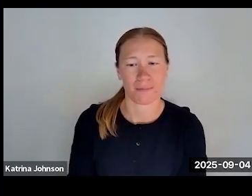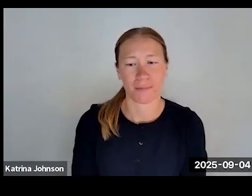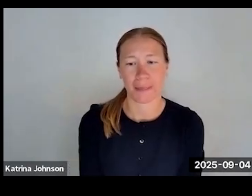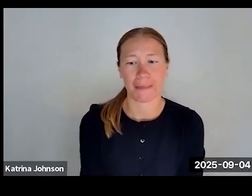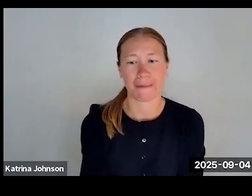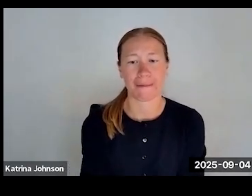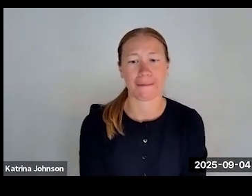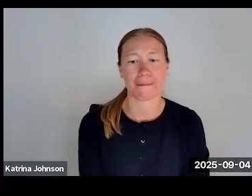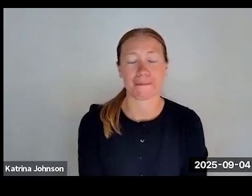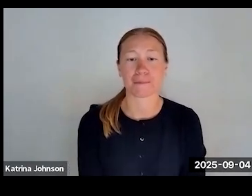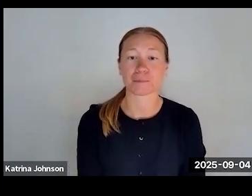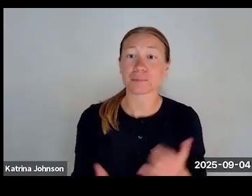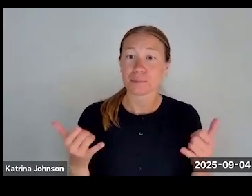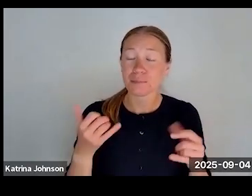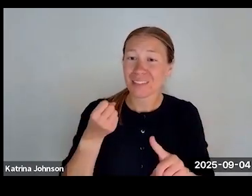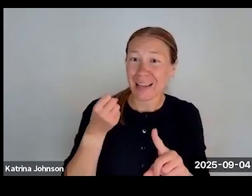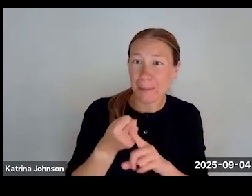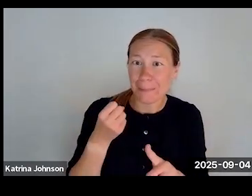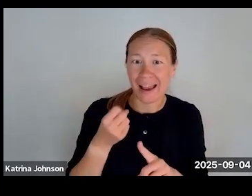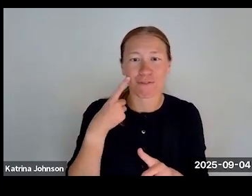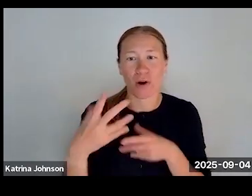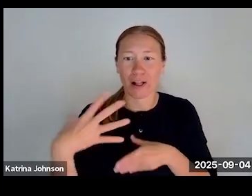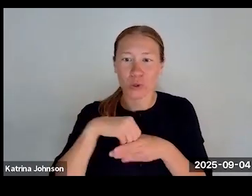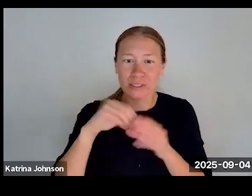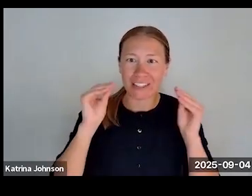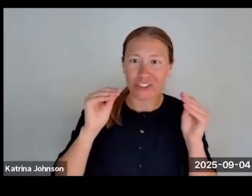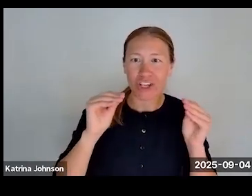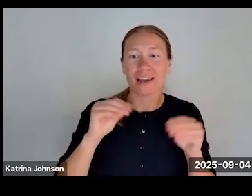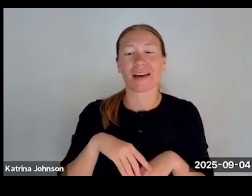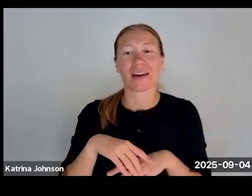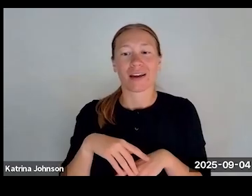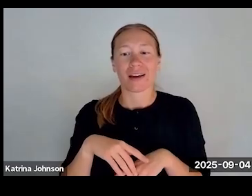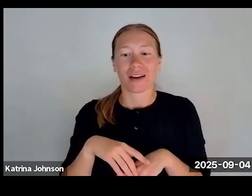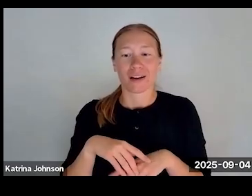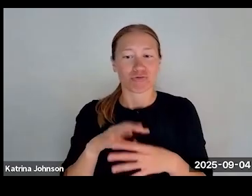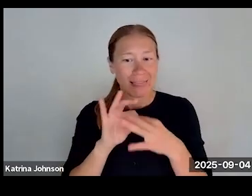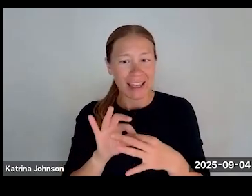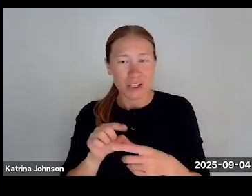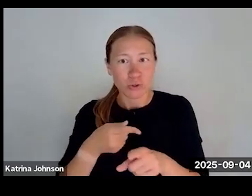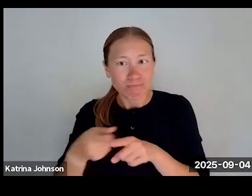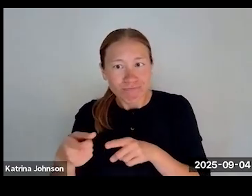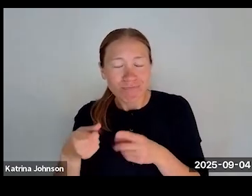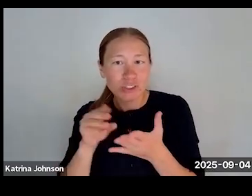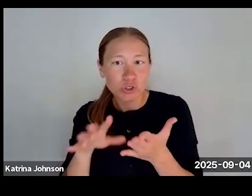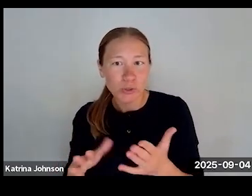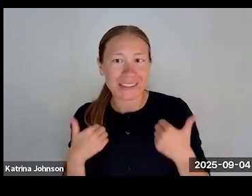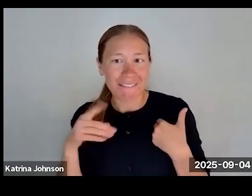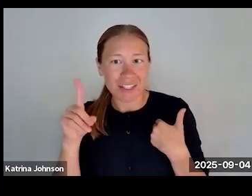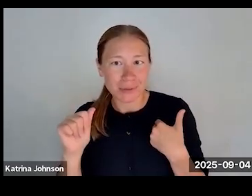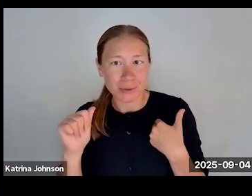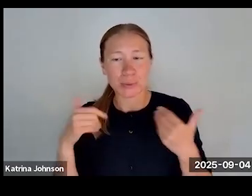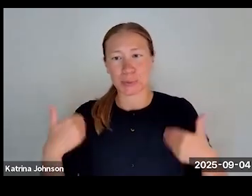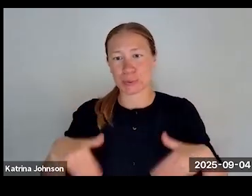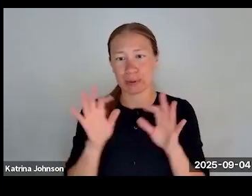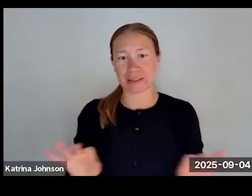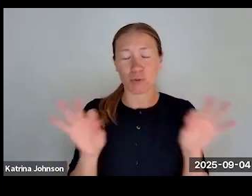The impact of inclusive teaching and instruction on students with disabilities cannot be overstated. Many of the